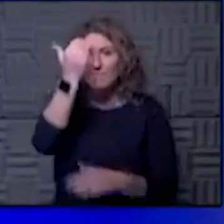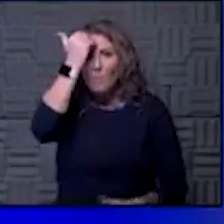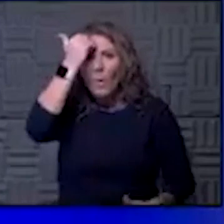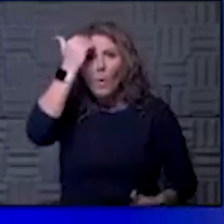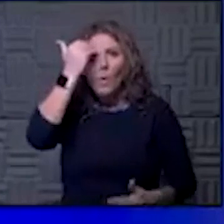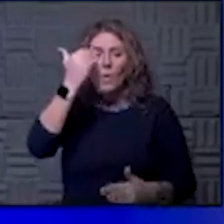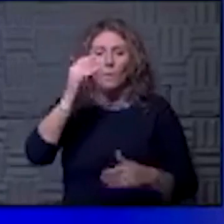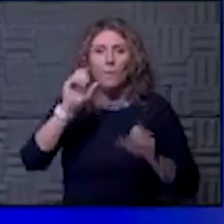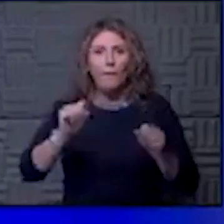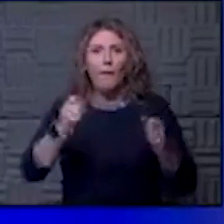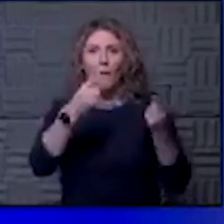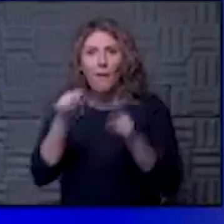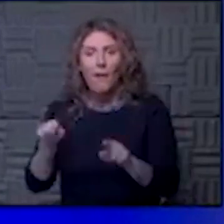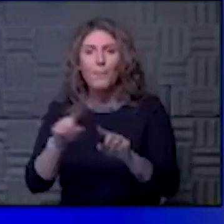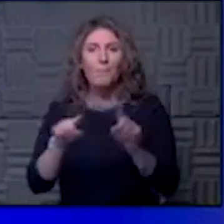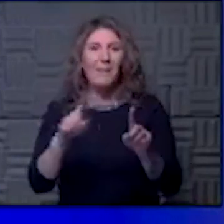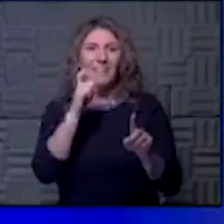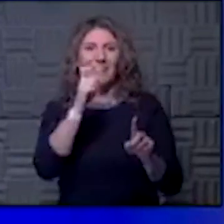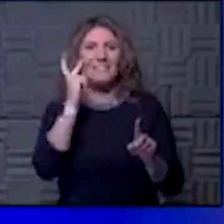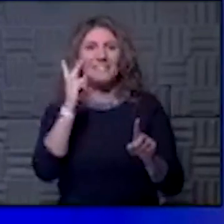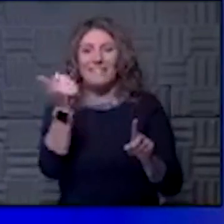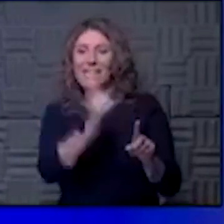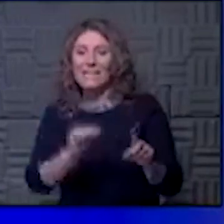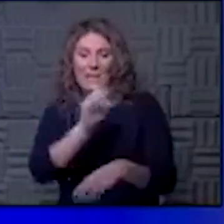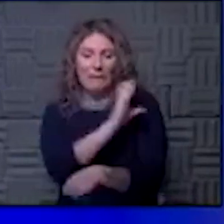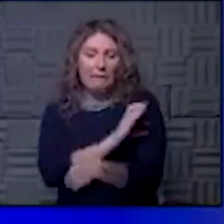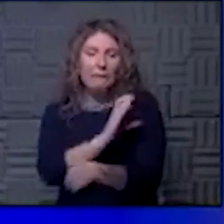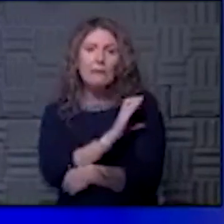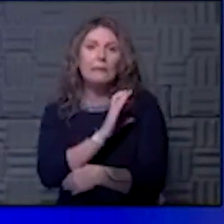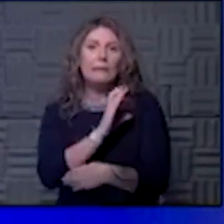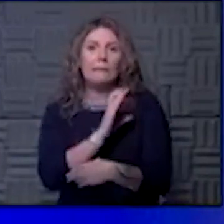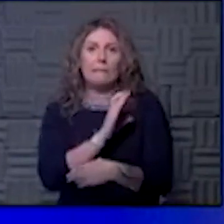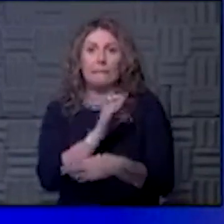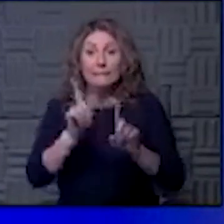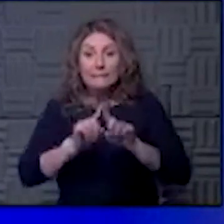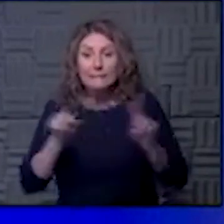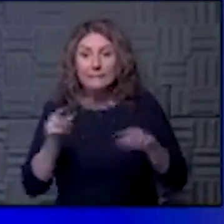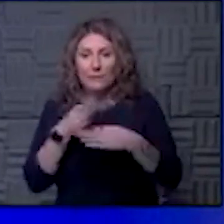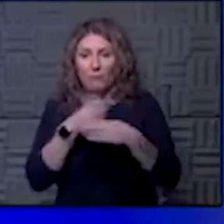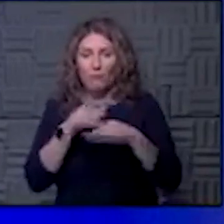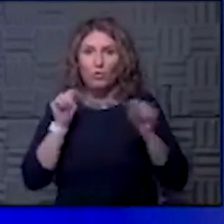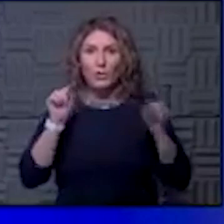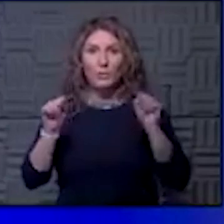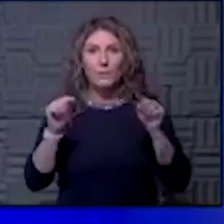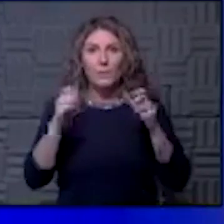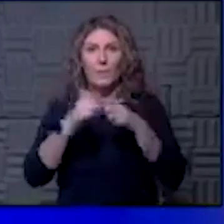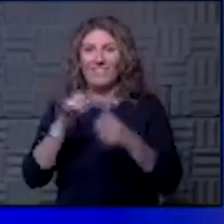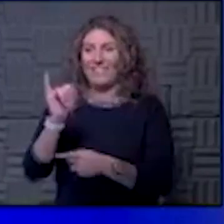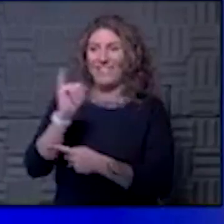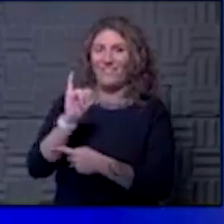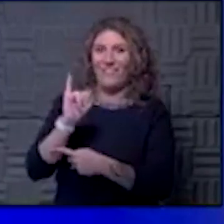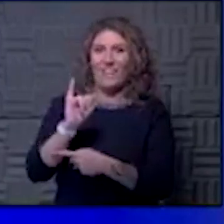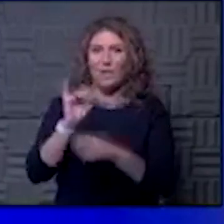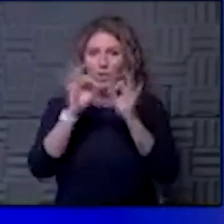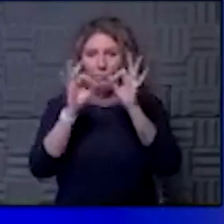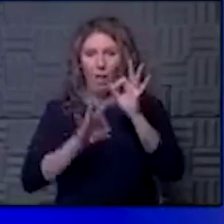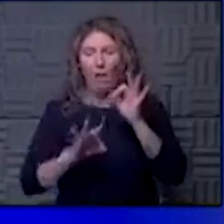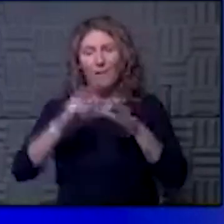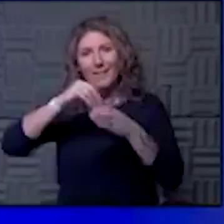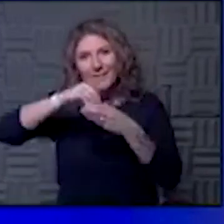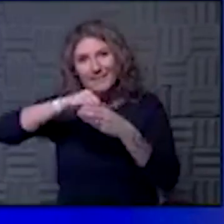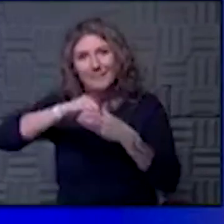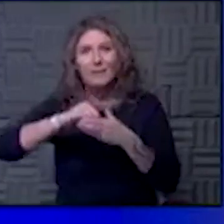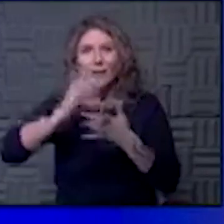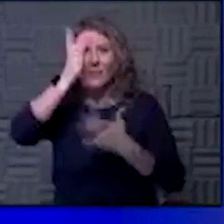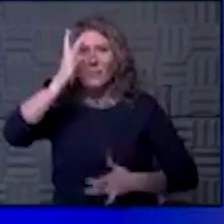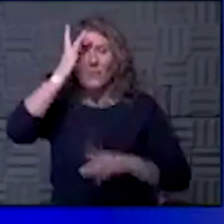But again, right now we haven't seen any clinically distinct mutation in the infectious particles in the virus from